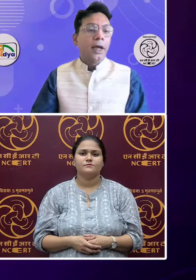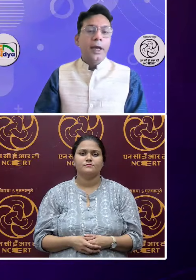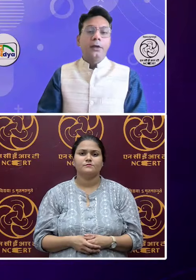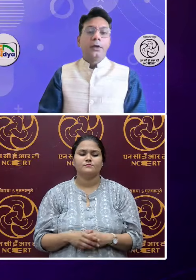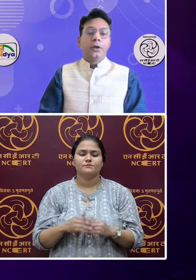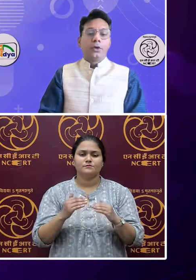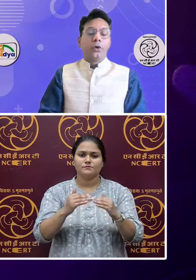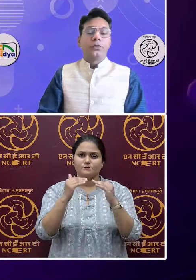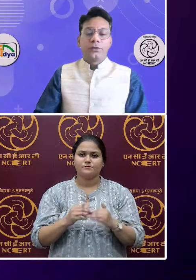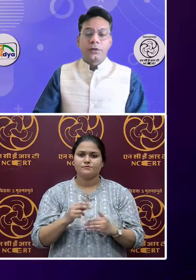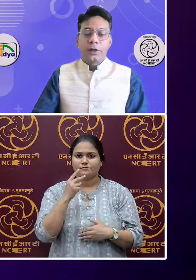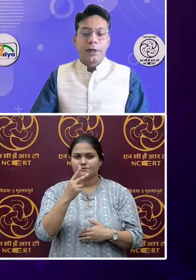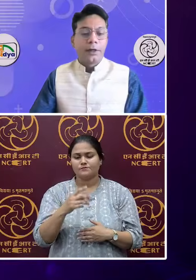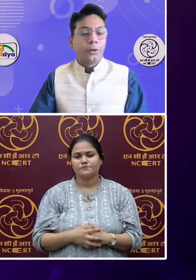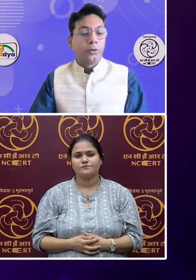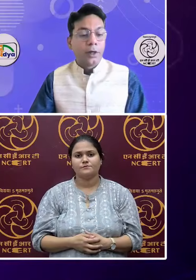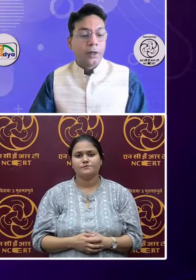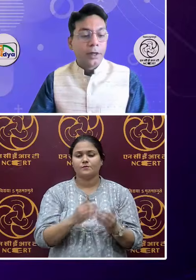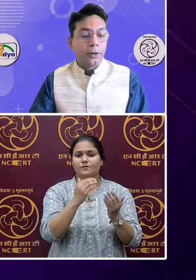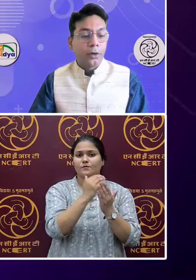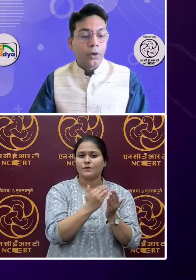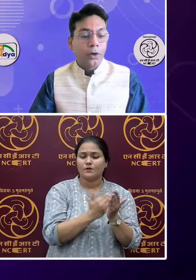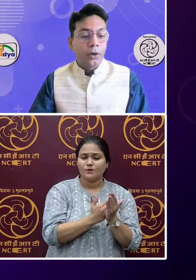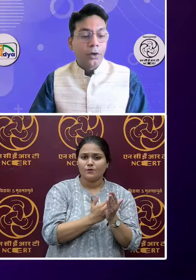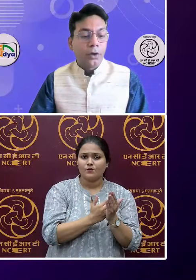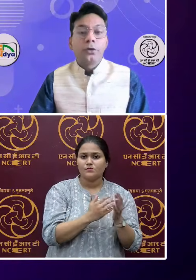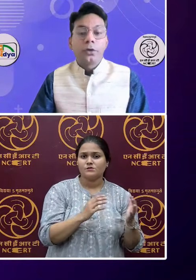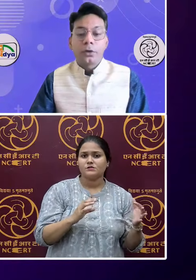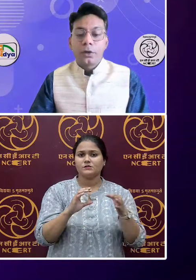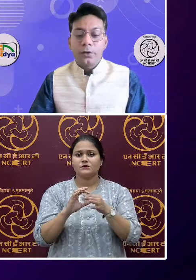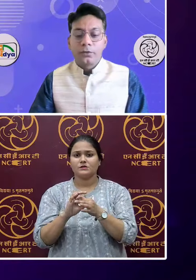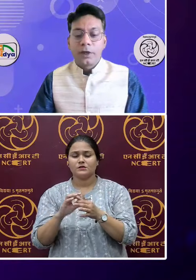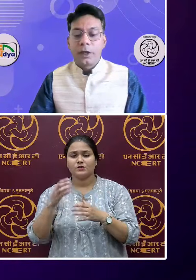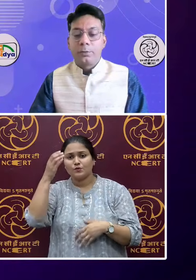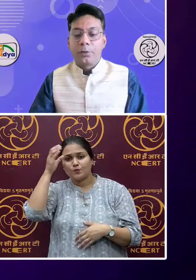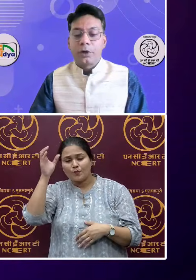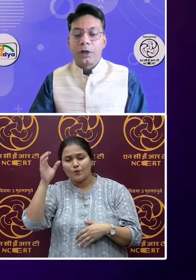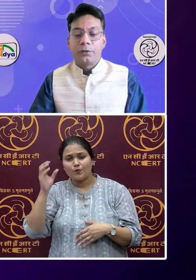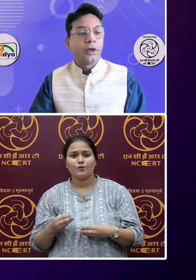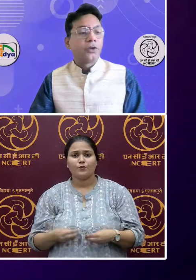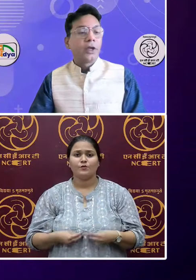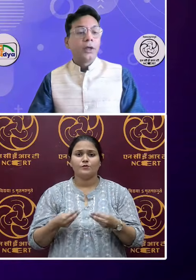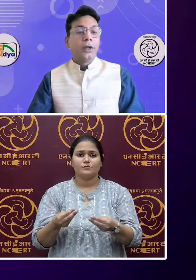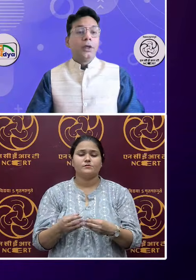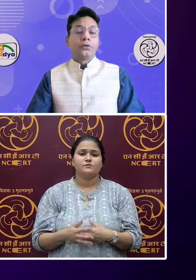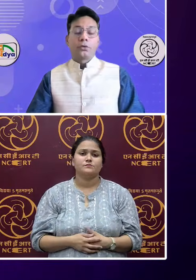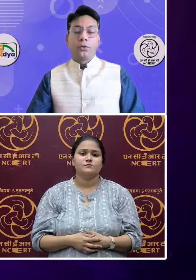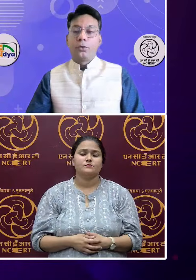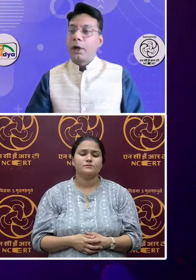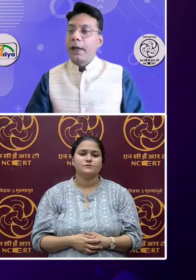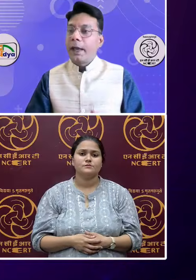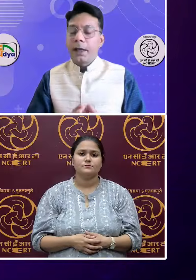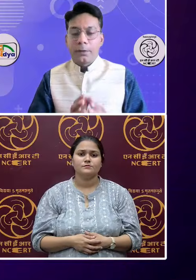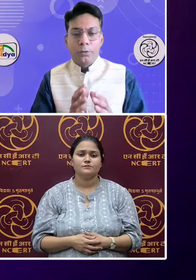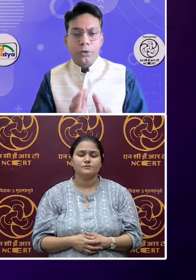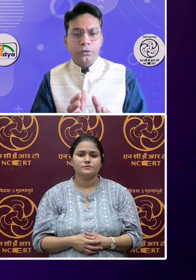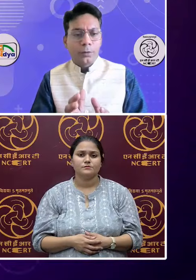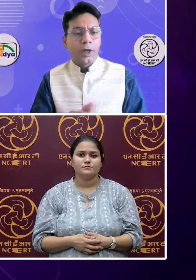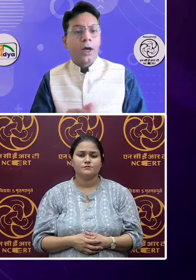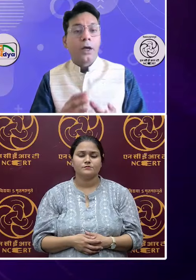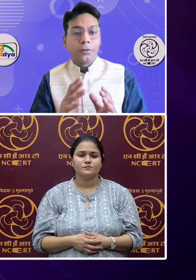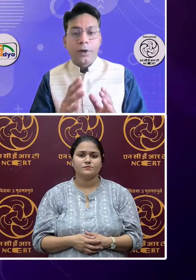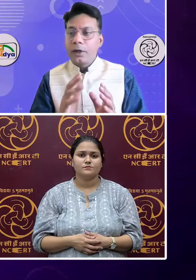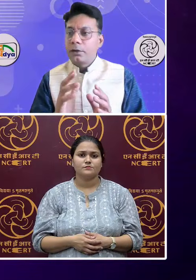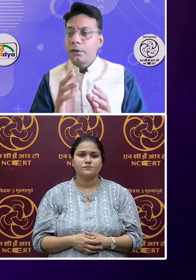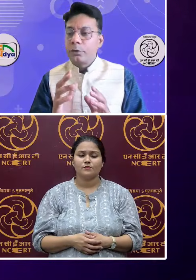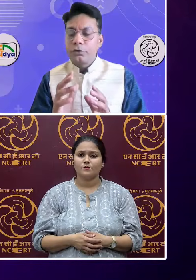Moving ahead, courses related to content hosting. So this is very important feature. So most of the